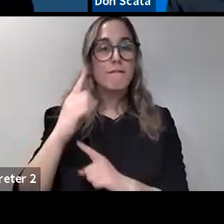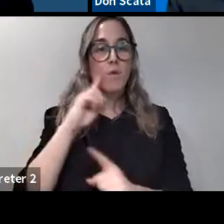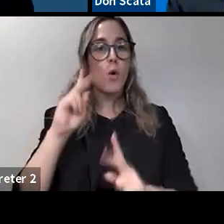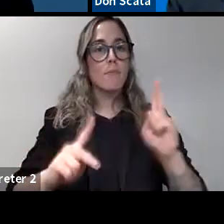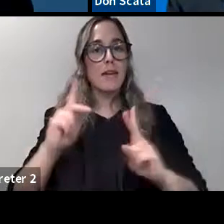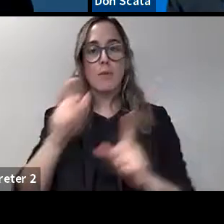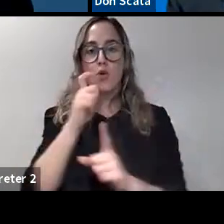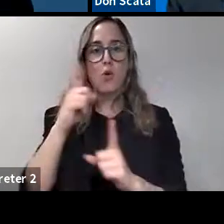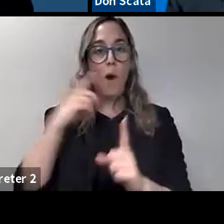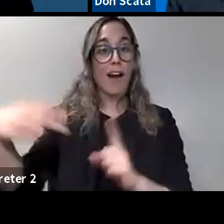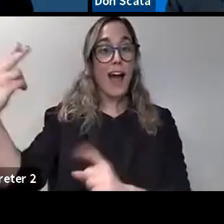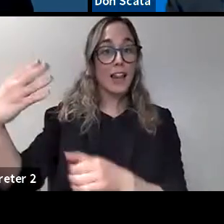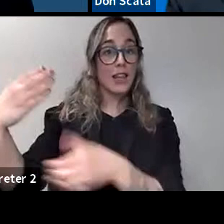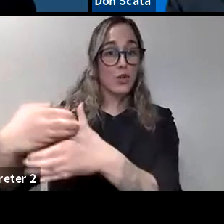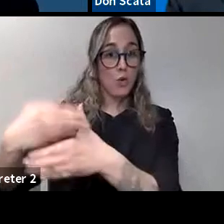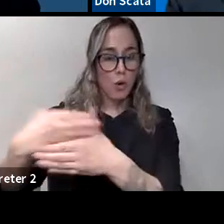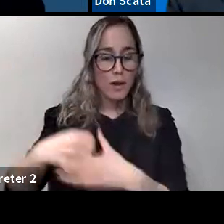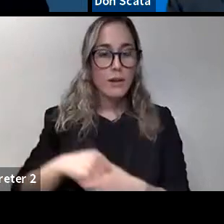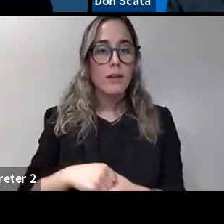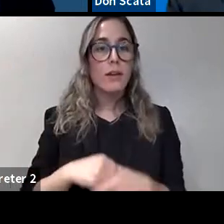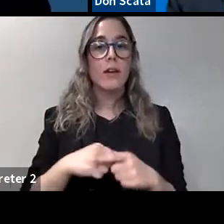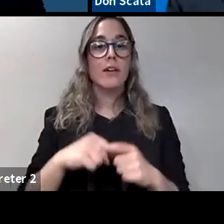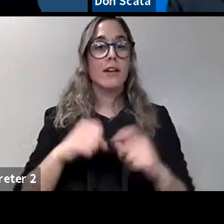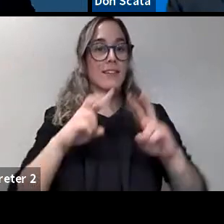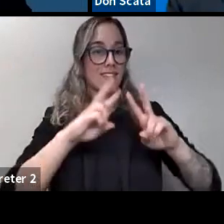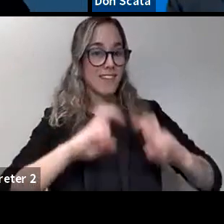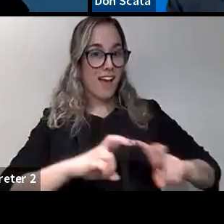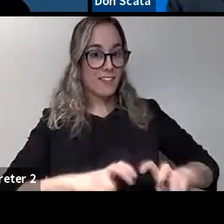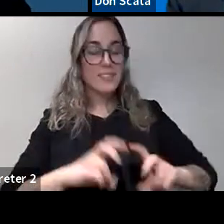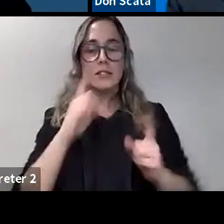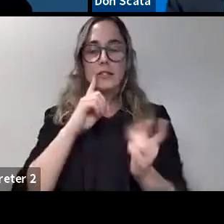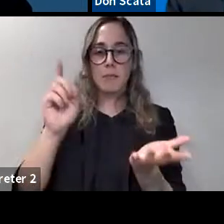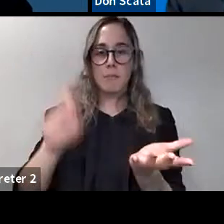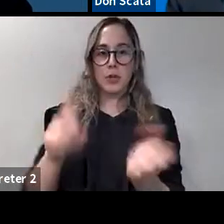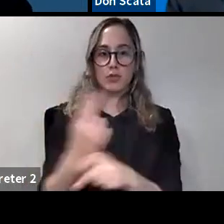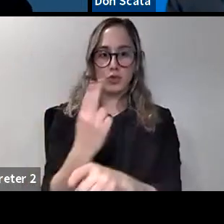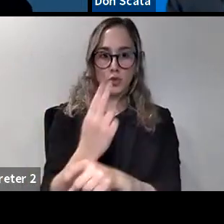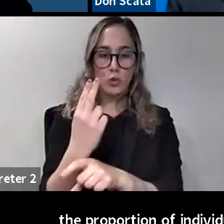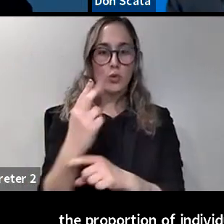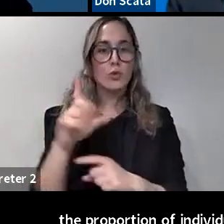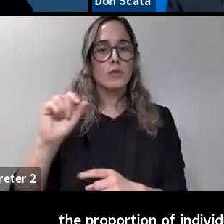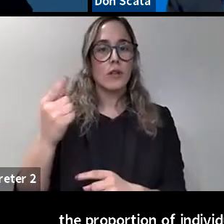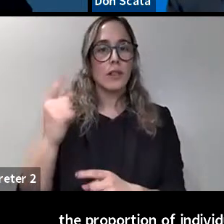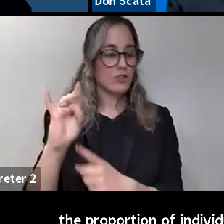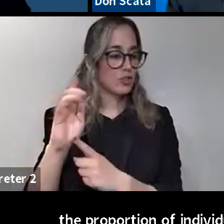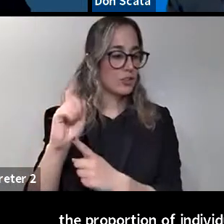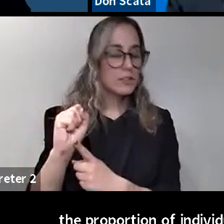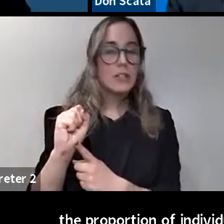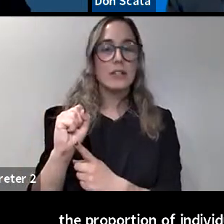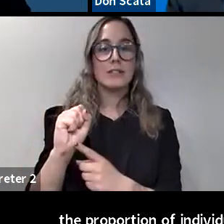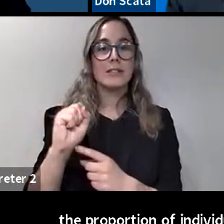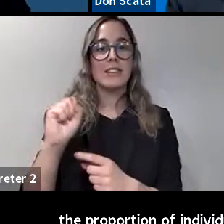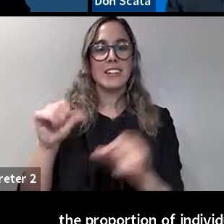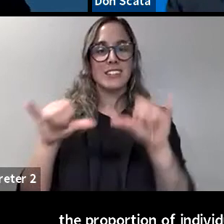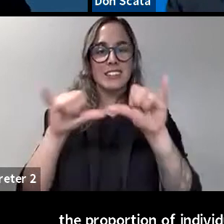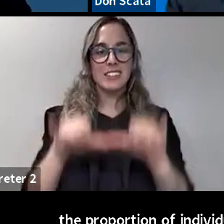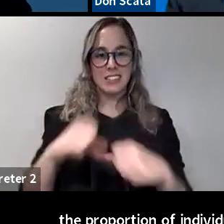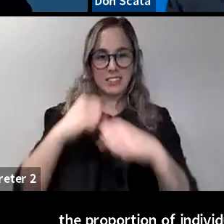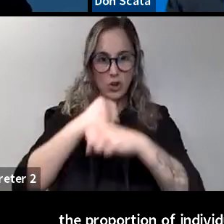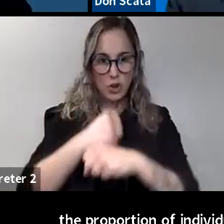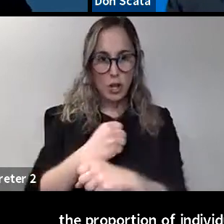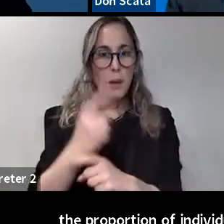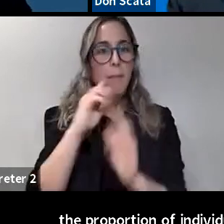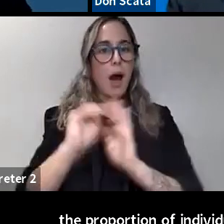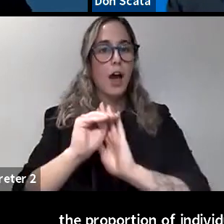are highly annoyed. The analyses must use logistic statistical models with and without random